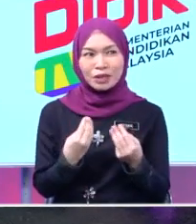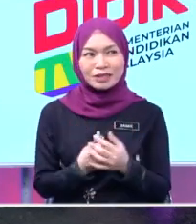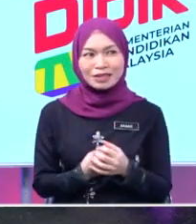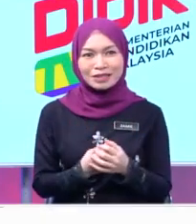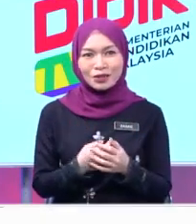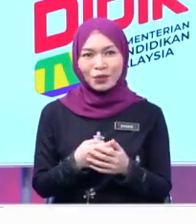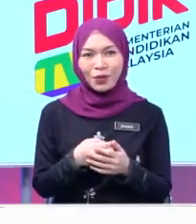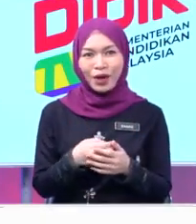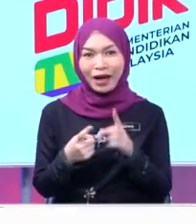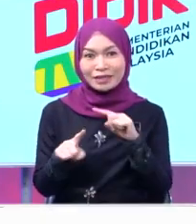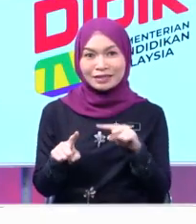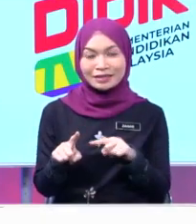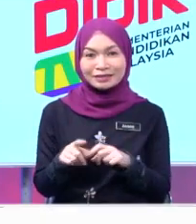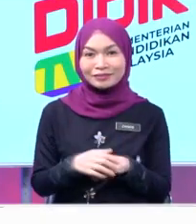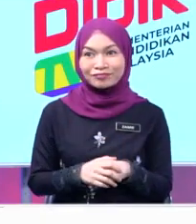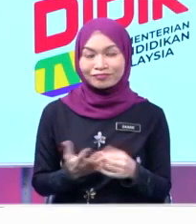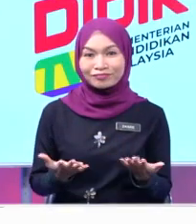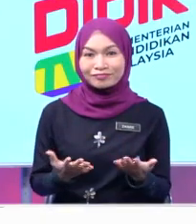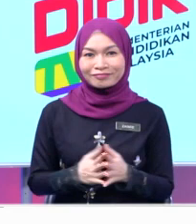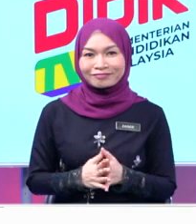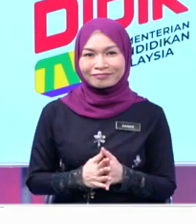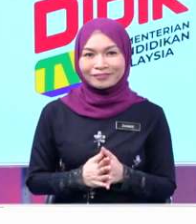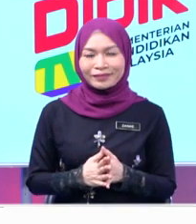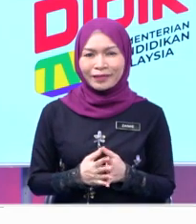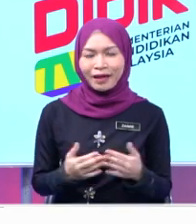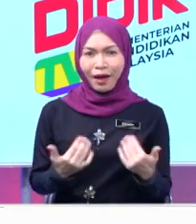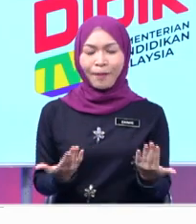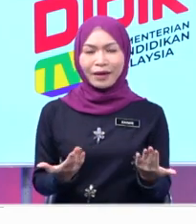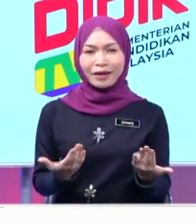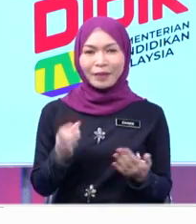CD. Okay. Please. CD, go ahead.